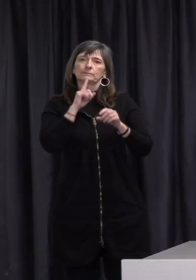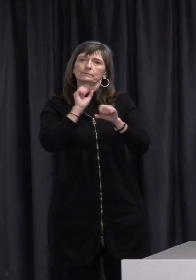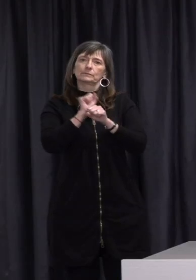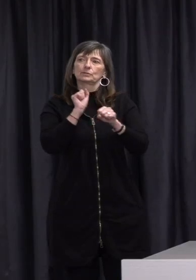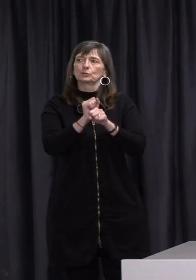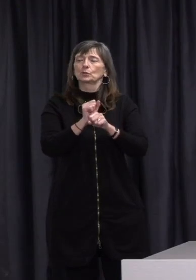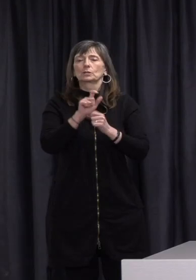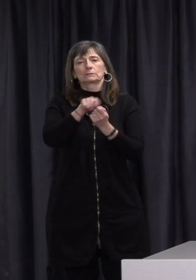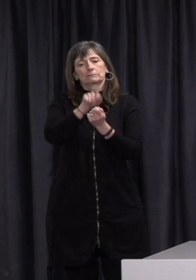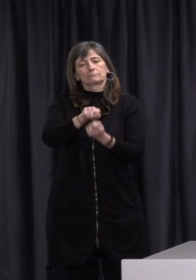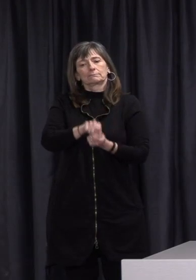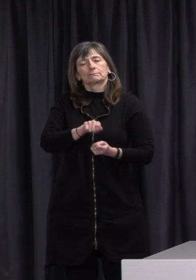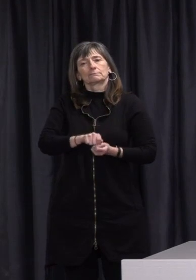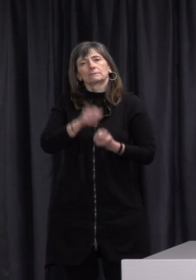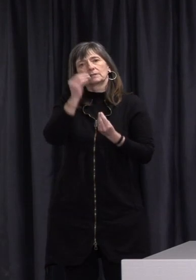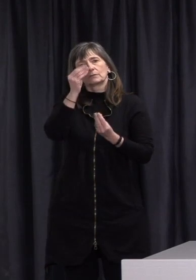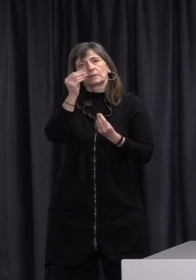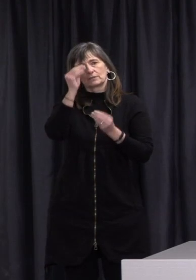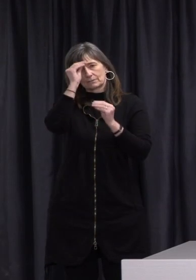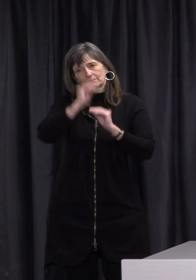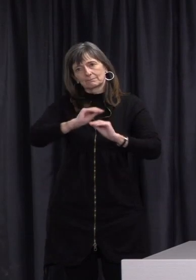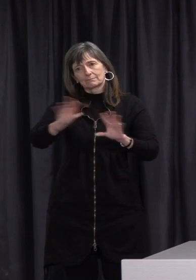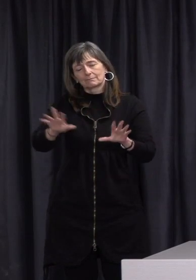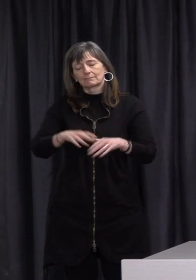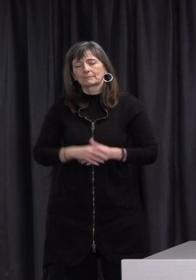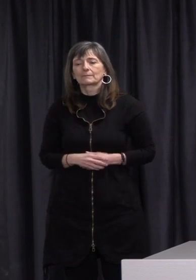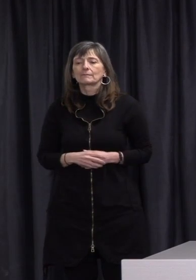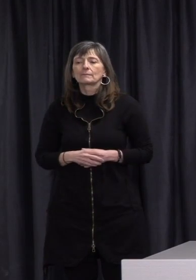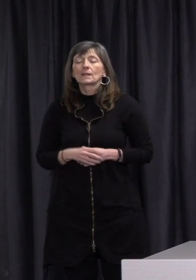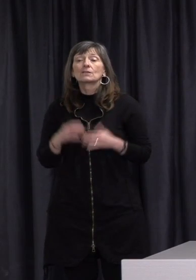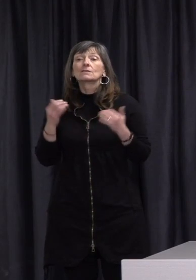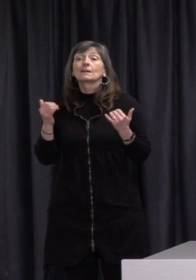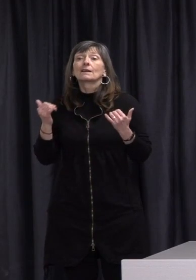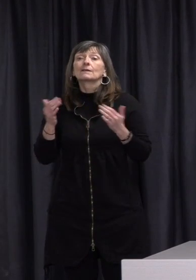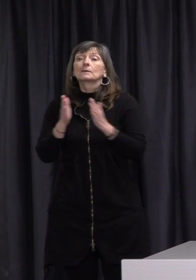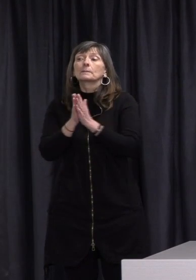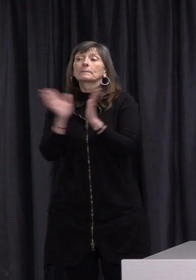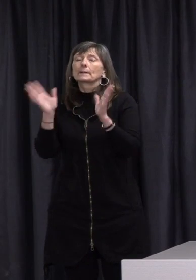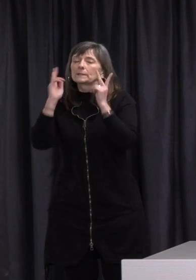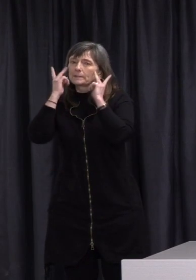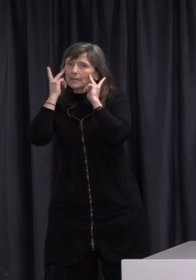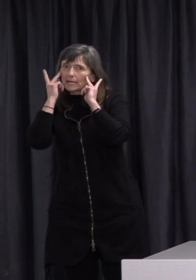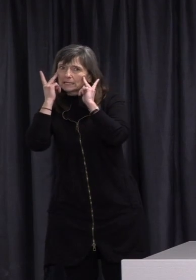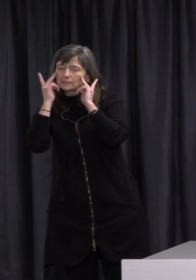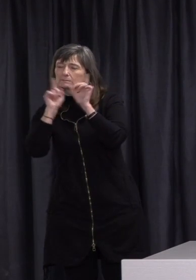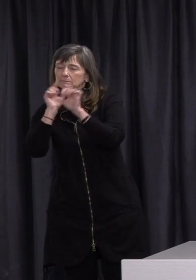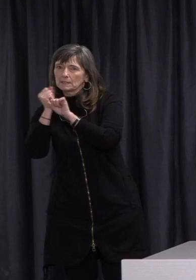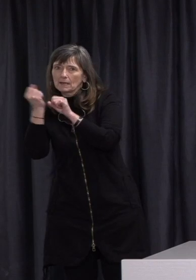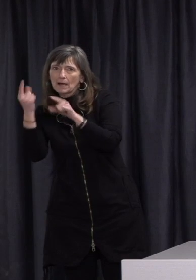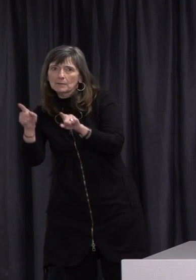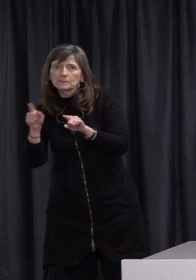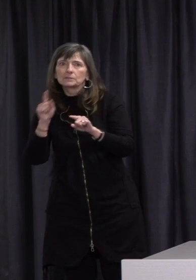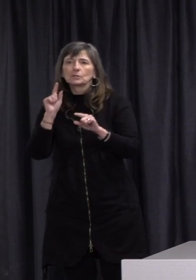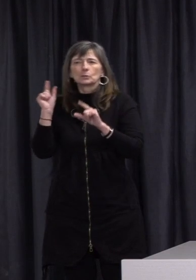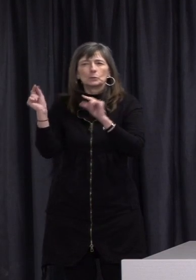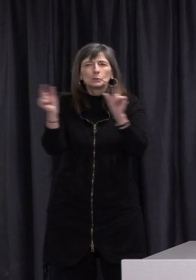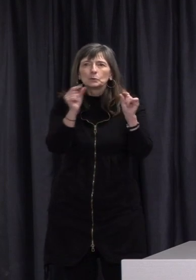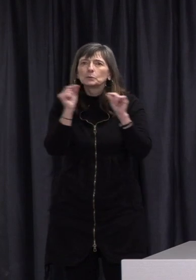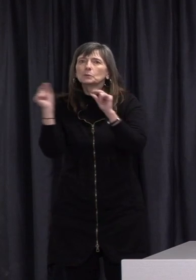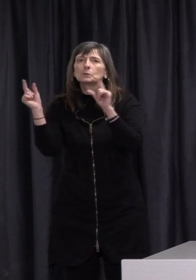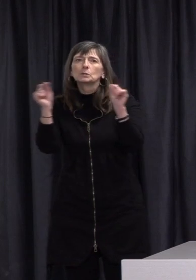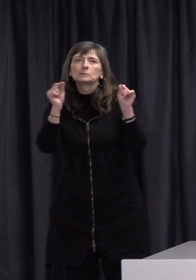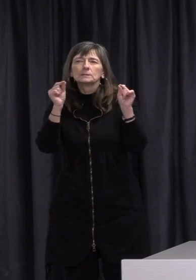is accurate. During this time, the public panic is real, rumors are happening, and speculation occurs. And it